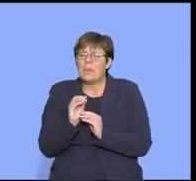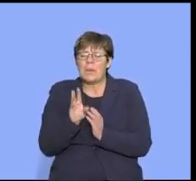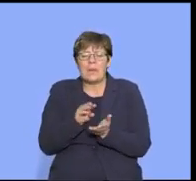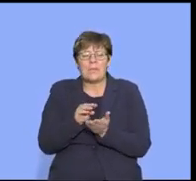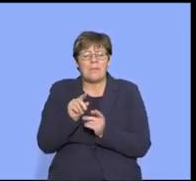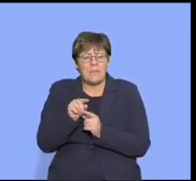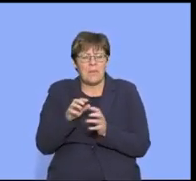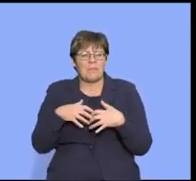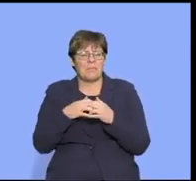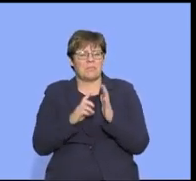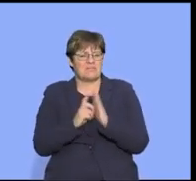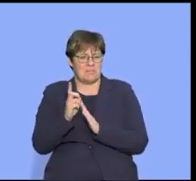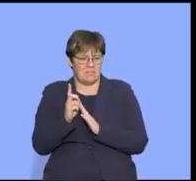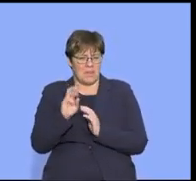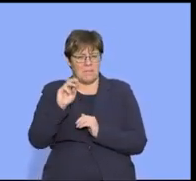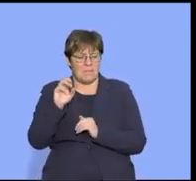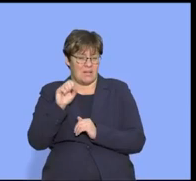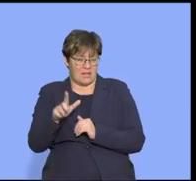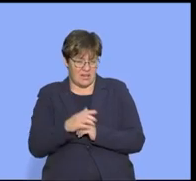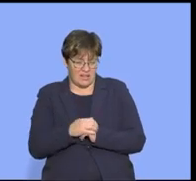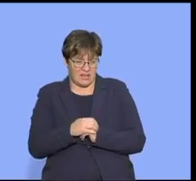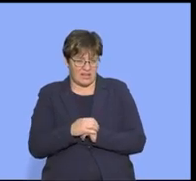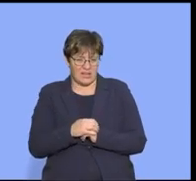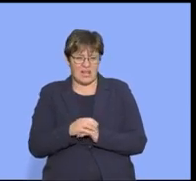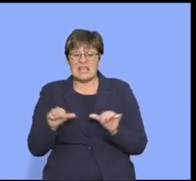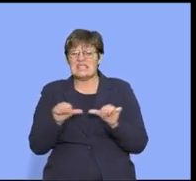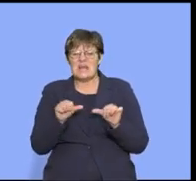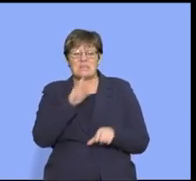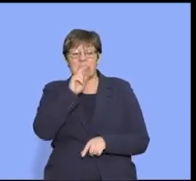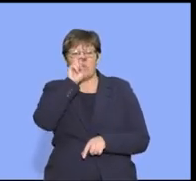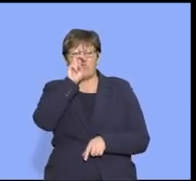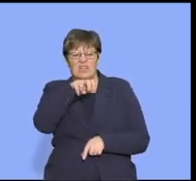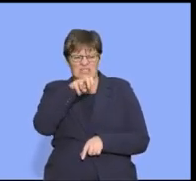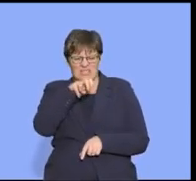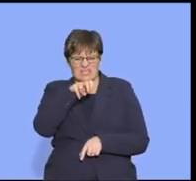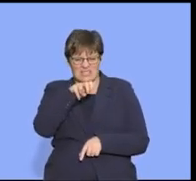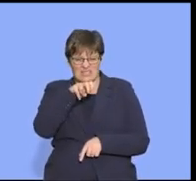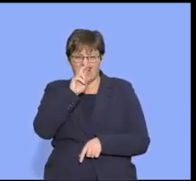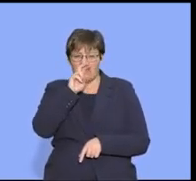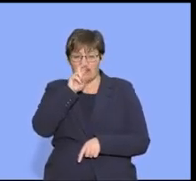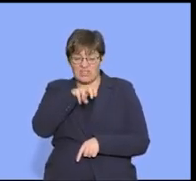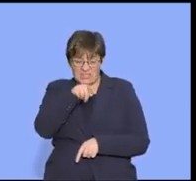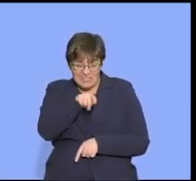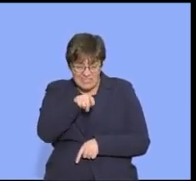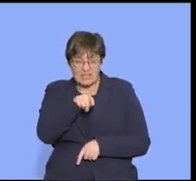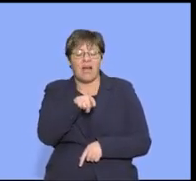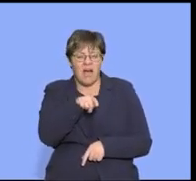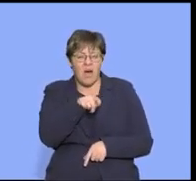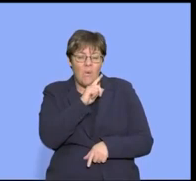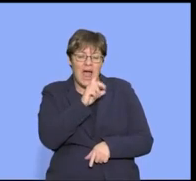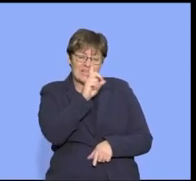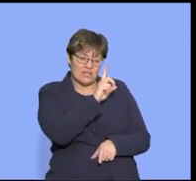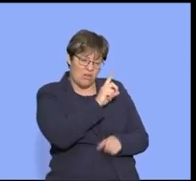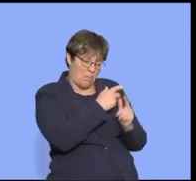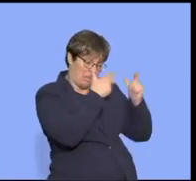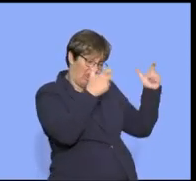developed. Okay, and it was basically about the size of a rat. And of course, because dinosaurs were